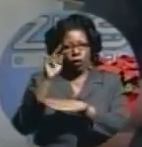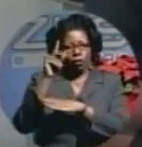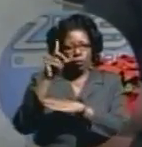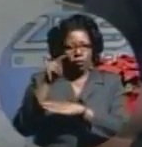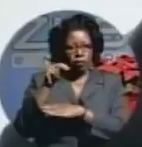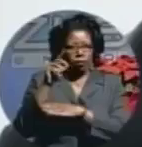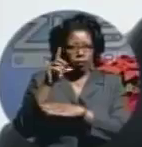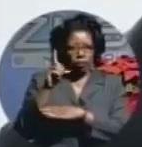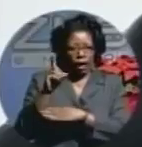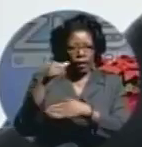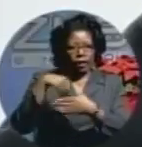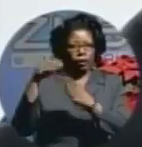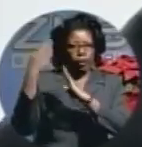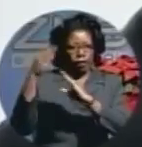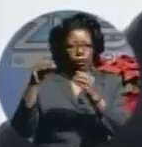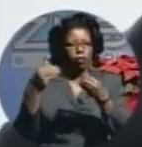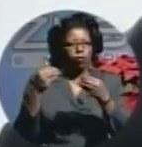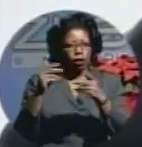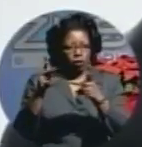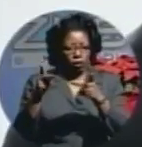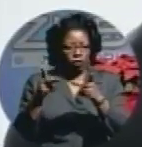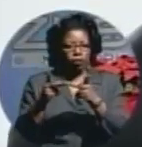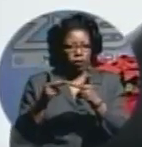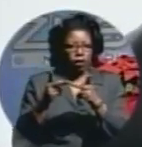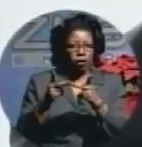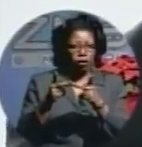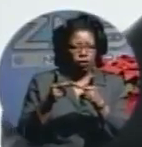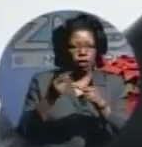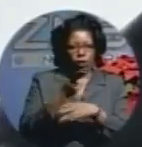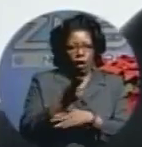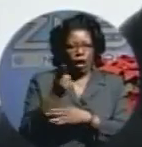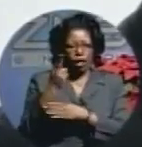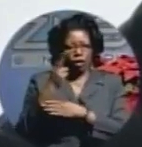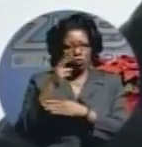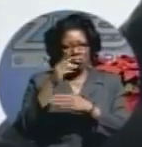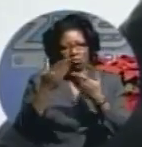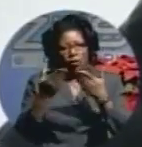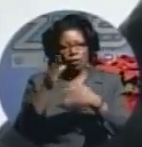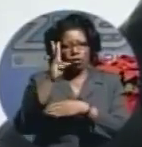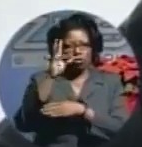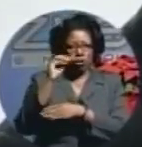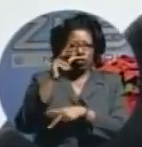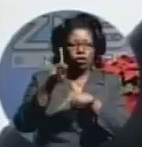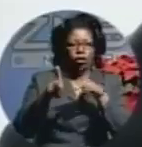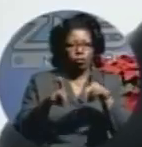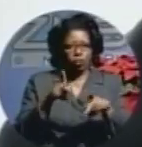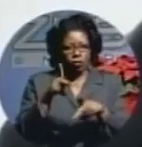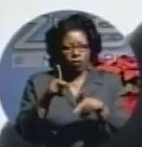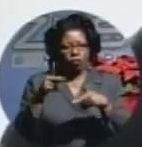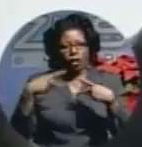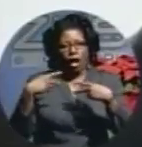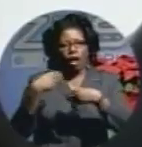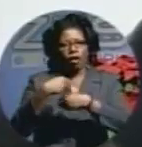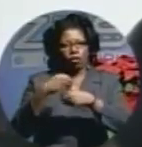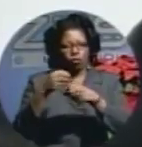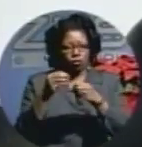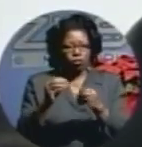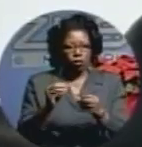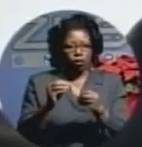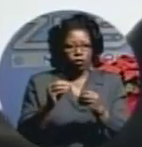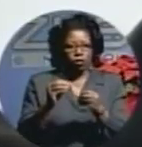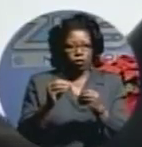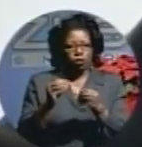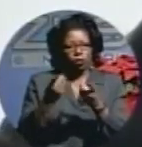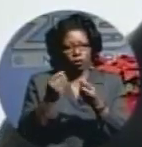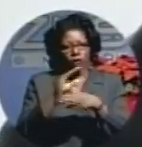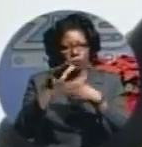Bahamian market. They've indicated that they would come in, they would hire as many as 60 people, they would set up offices, they would